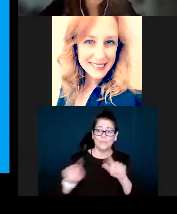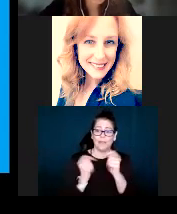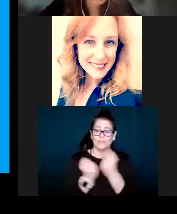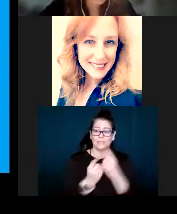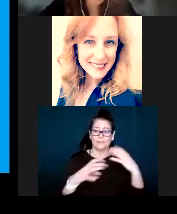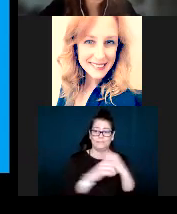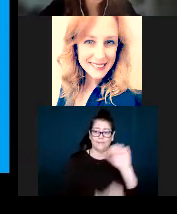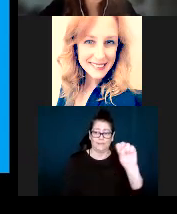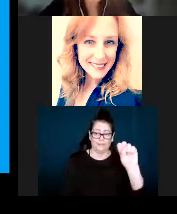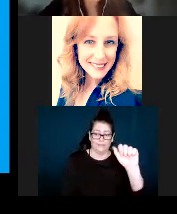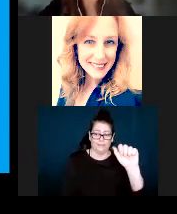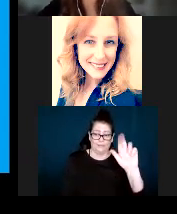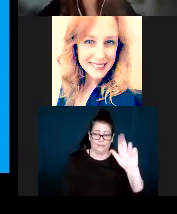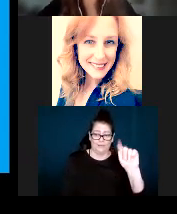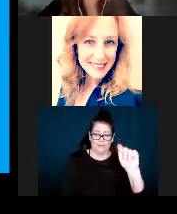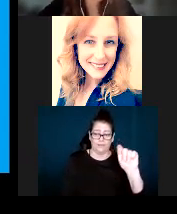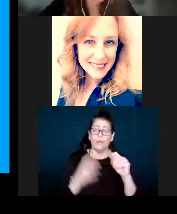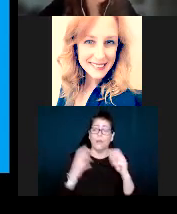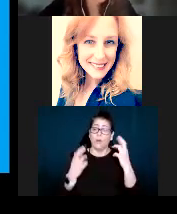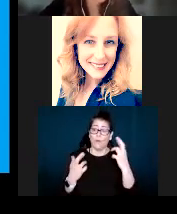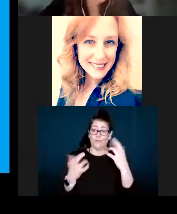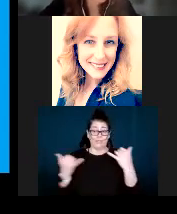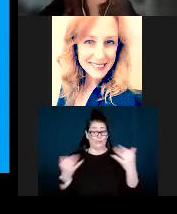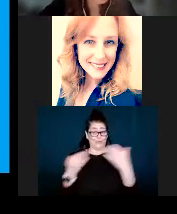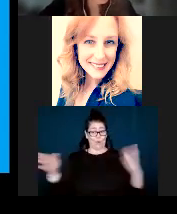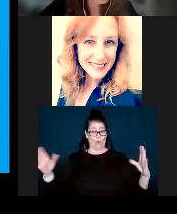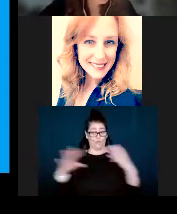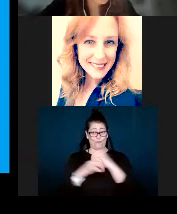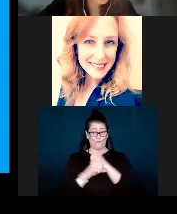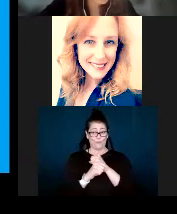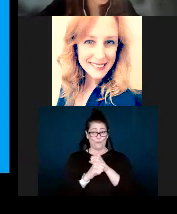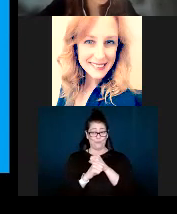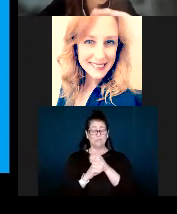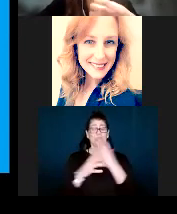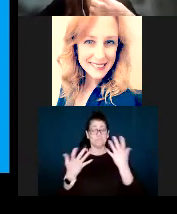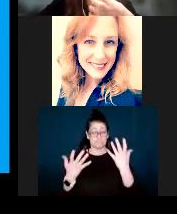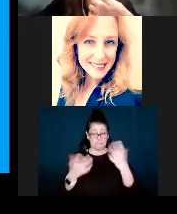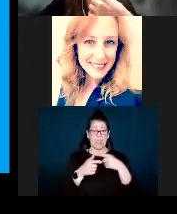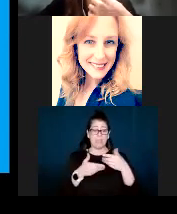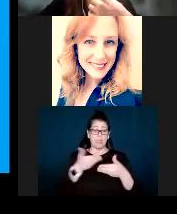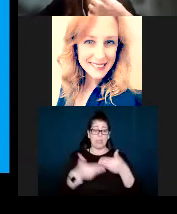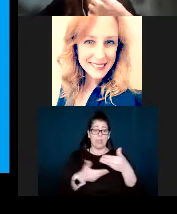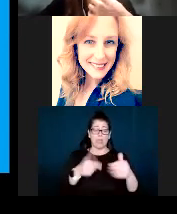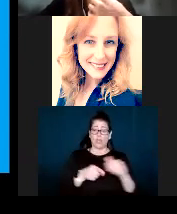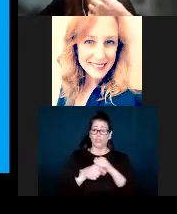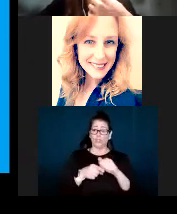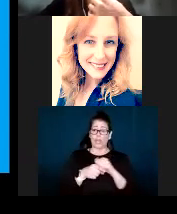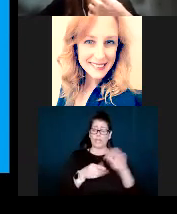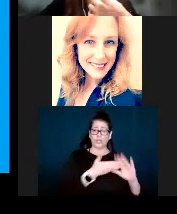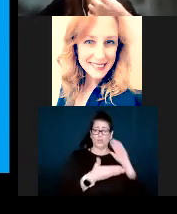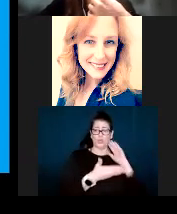hopefully today will give you an overview, and then as you go throughout the training, you'll get more information to kind of fill that